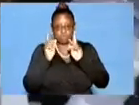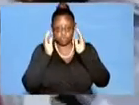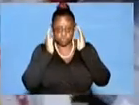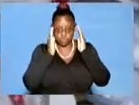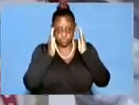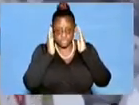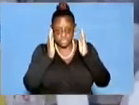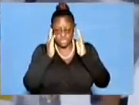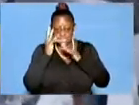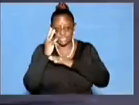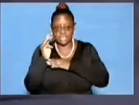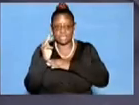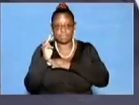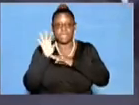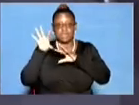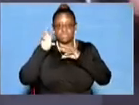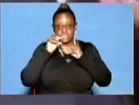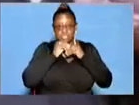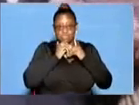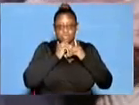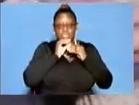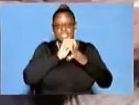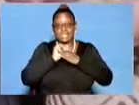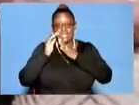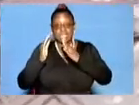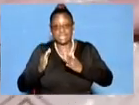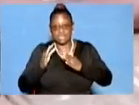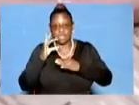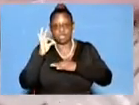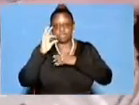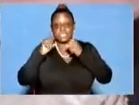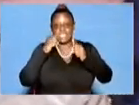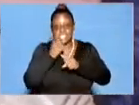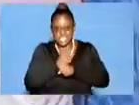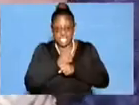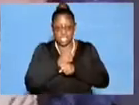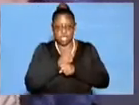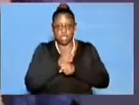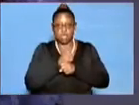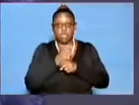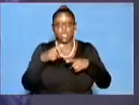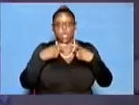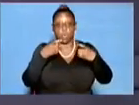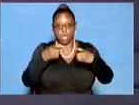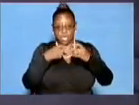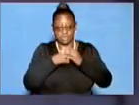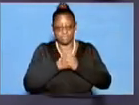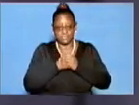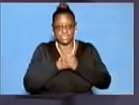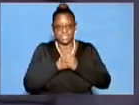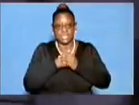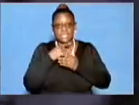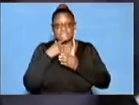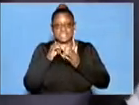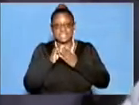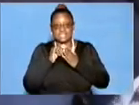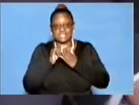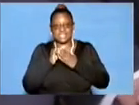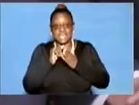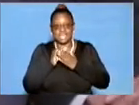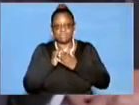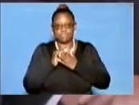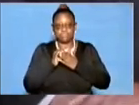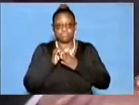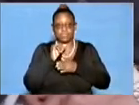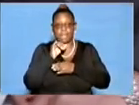this year's recipient of the Global Impact Leader of the Year Award by Onyx Magazine. Rich Black is president, editor and